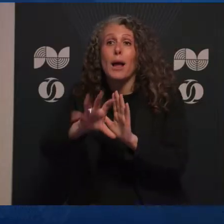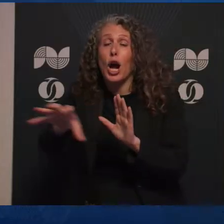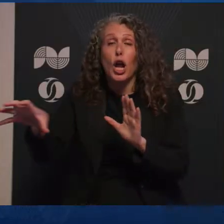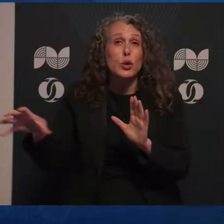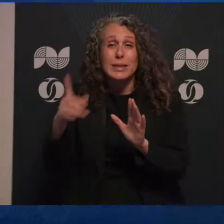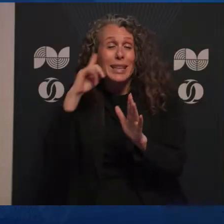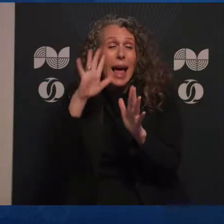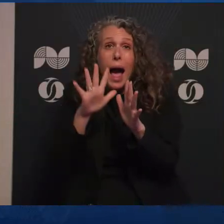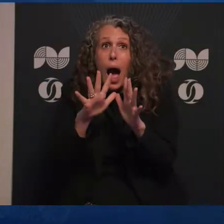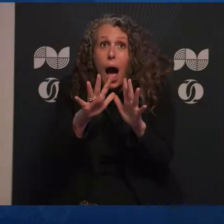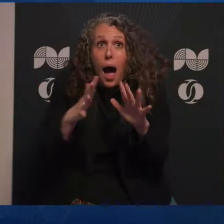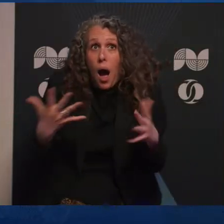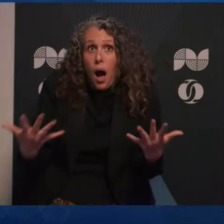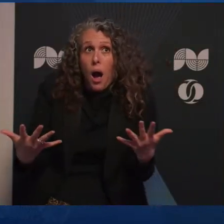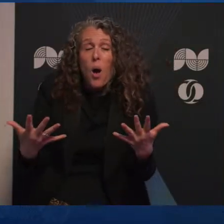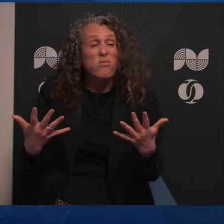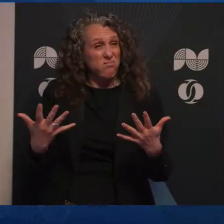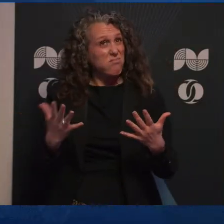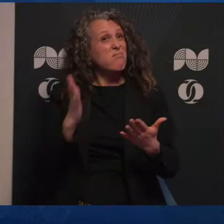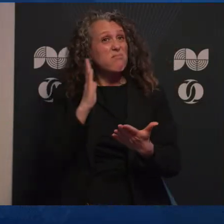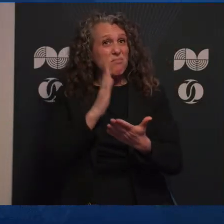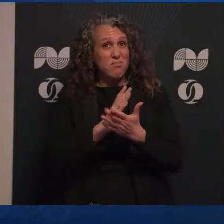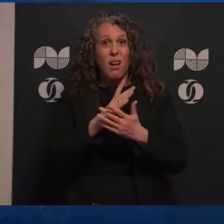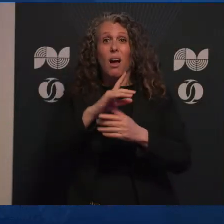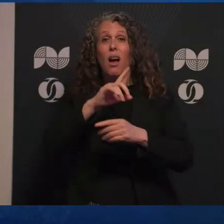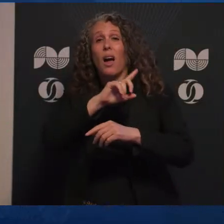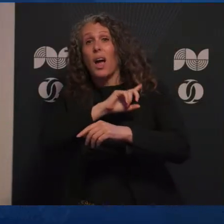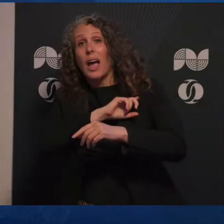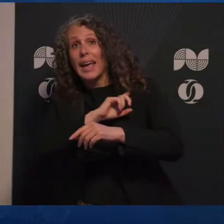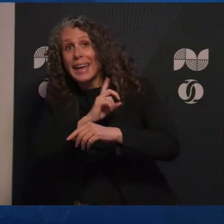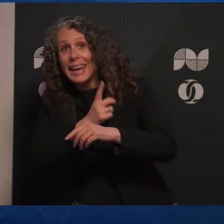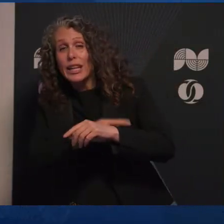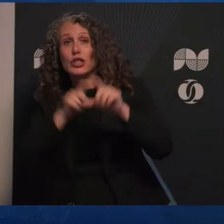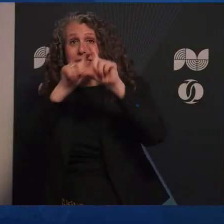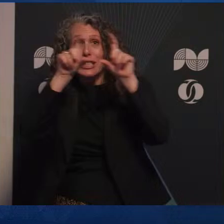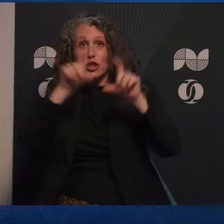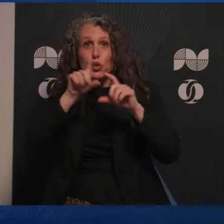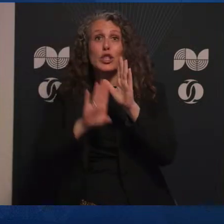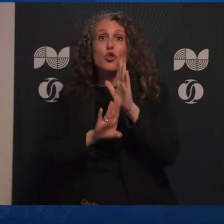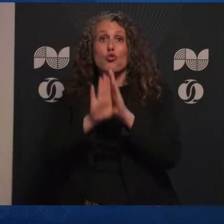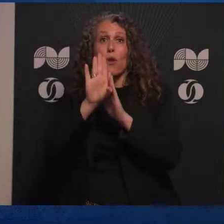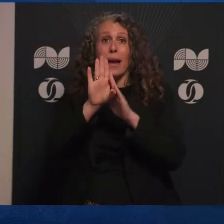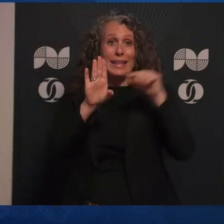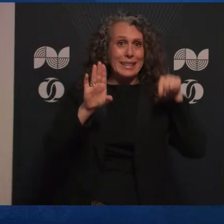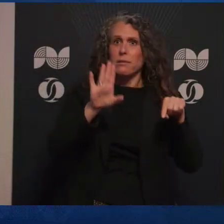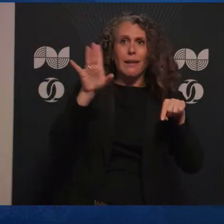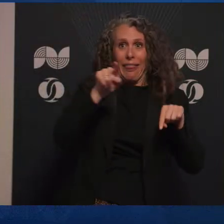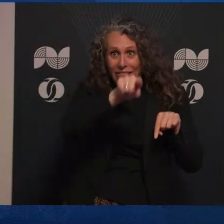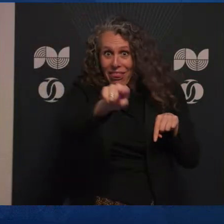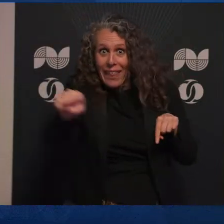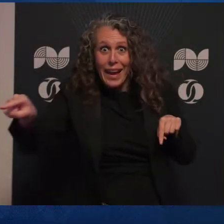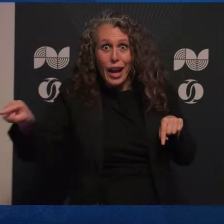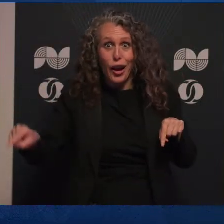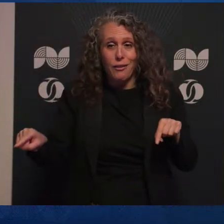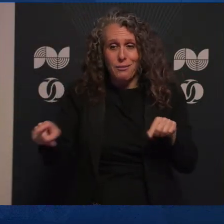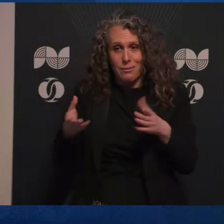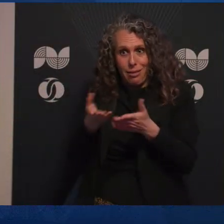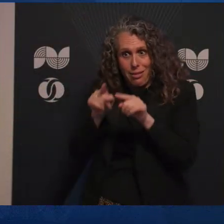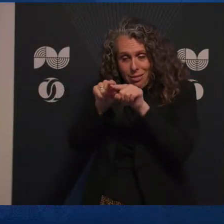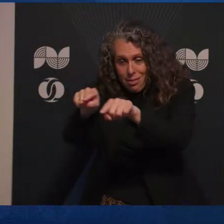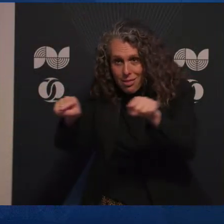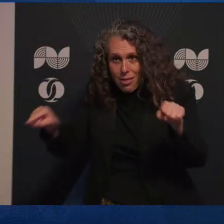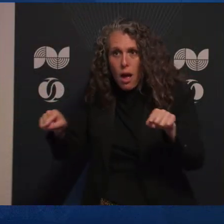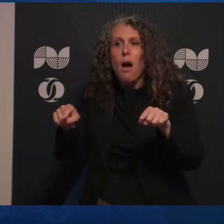promote the development of energy-intensive industry in those countries, which have a stronger